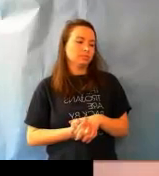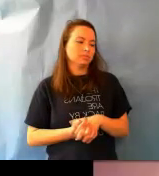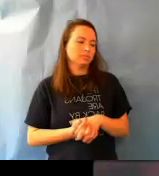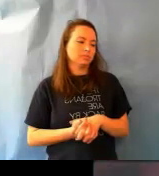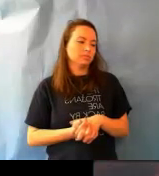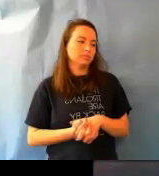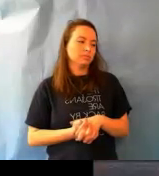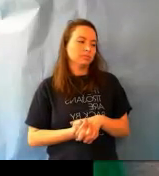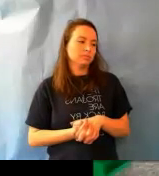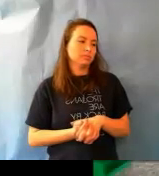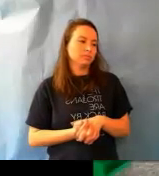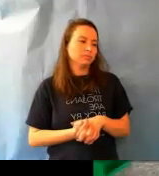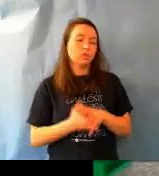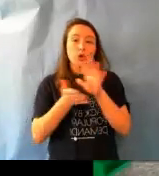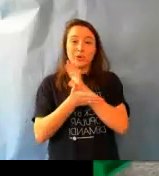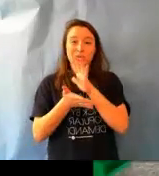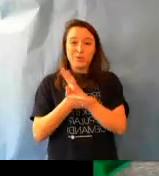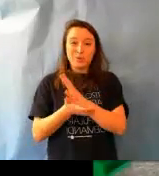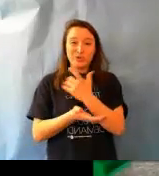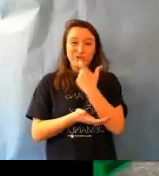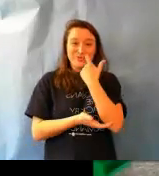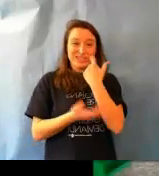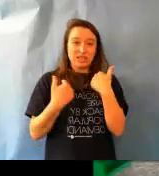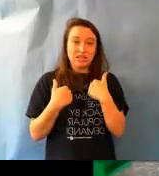You can go back to your workbook pages that you had earlier.